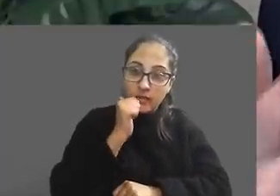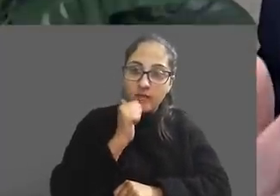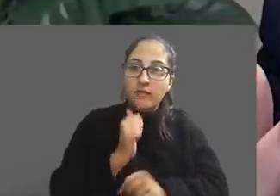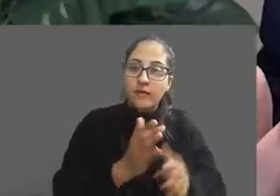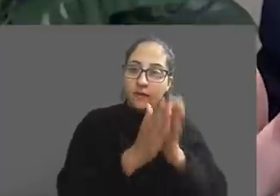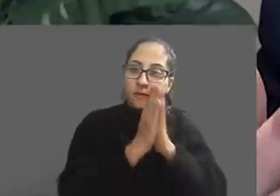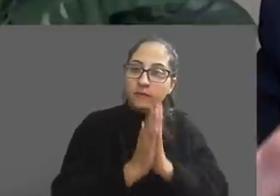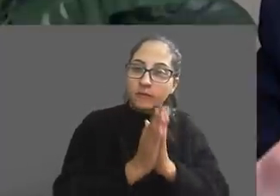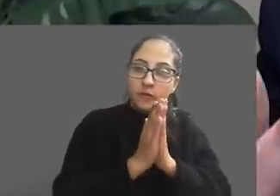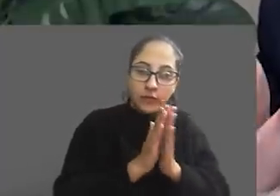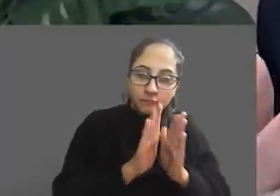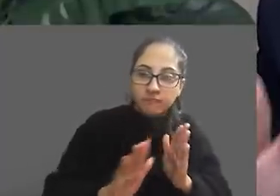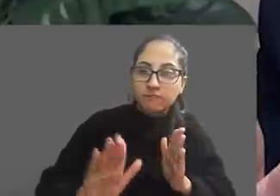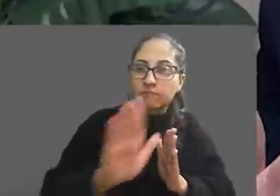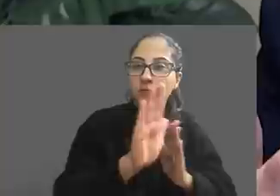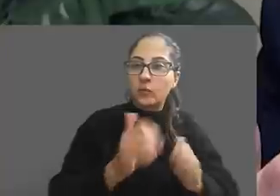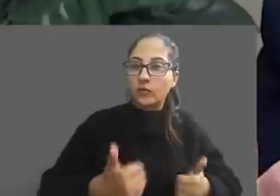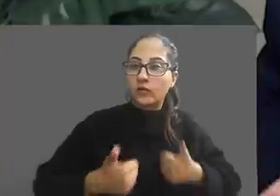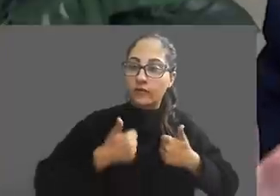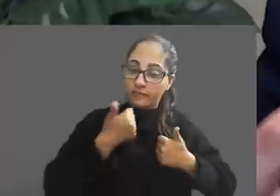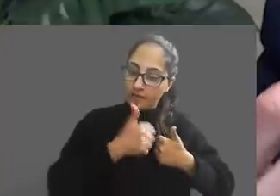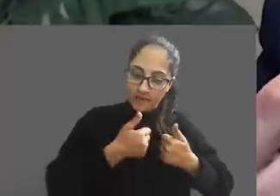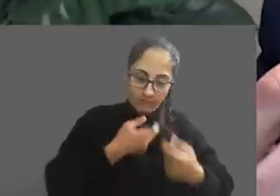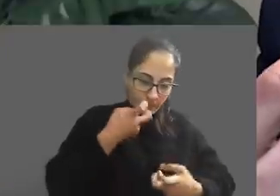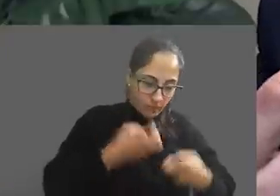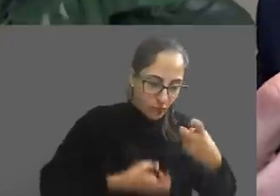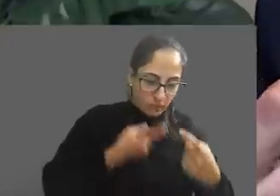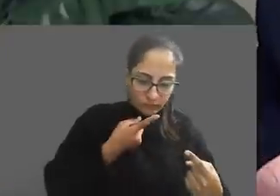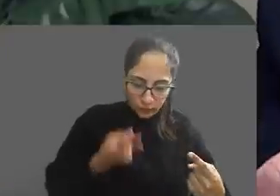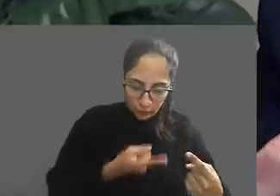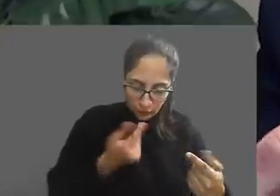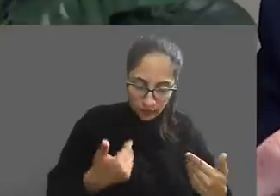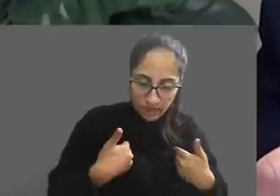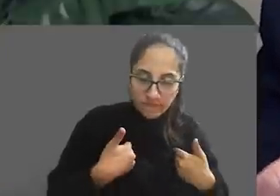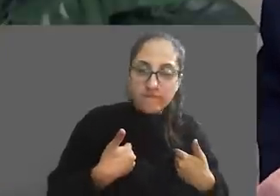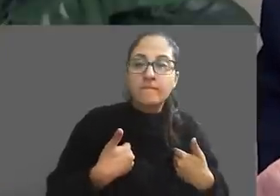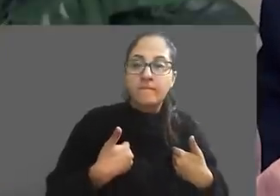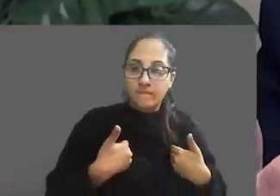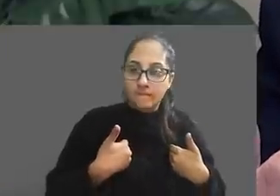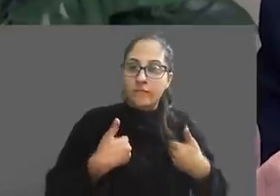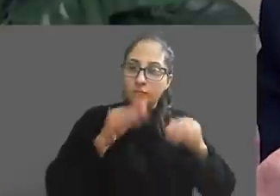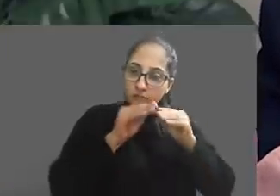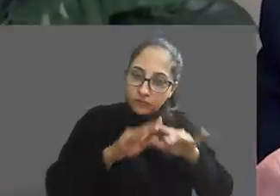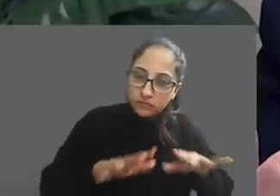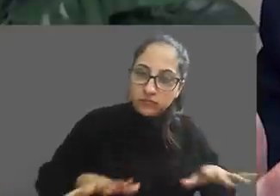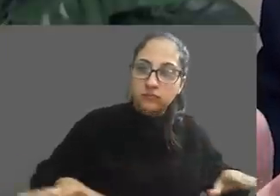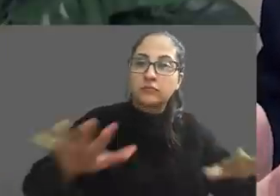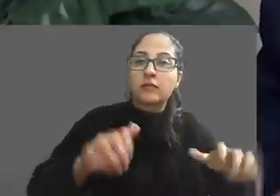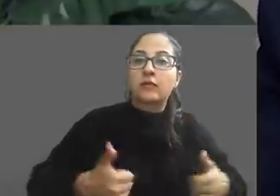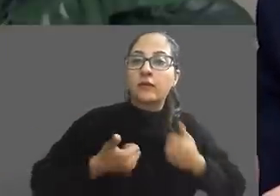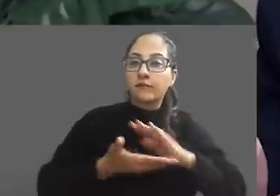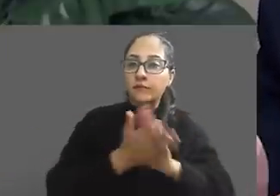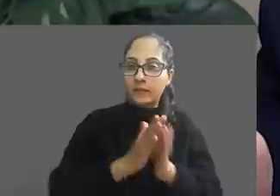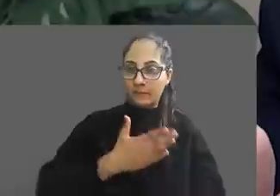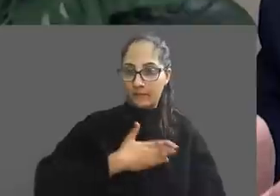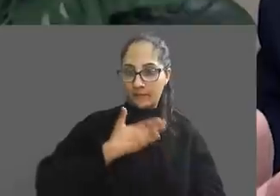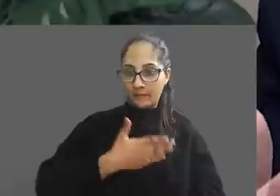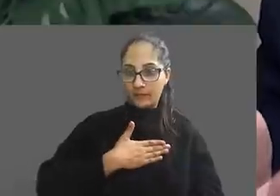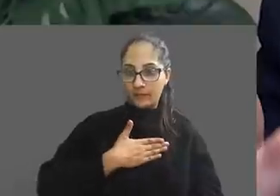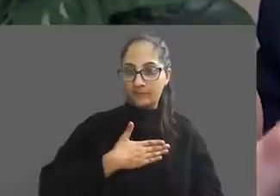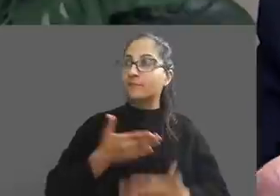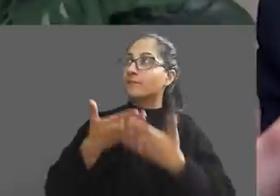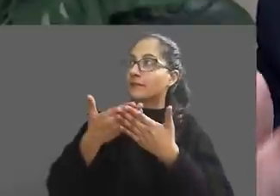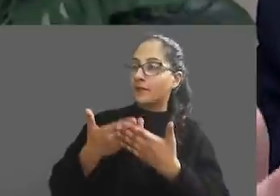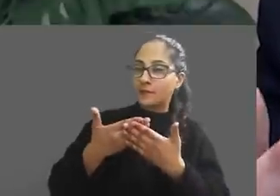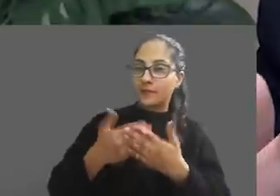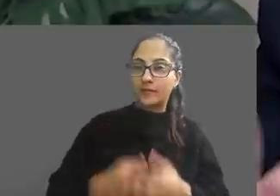I pray for Mushkil Asan and for their peace and happiness. Amin.